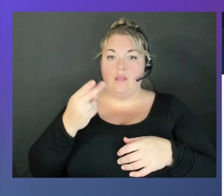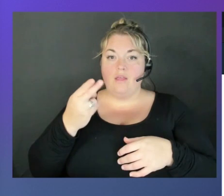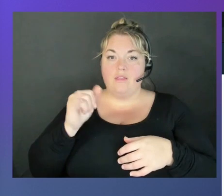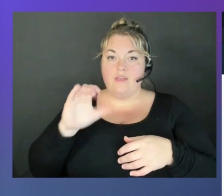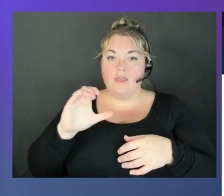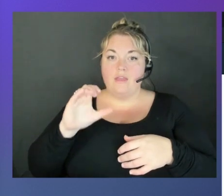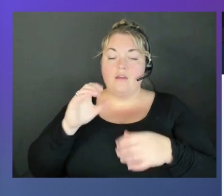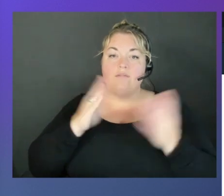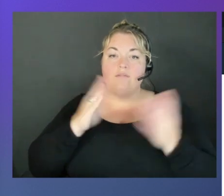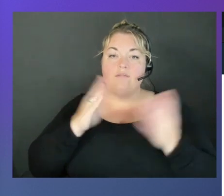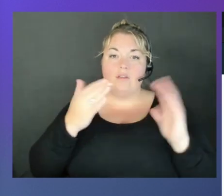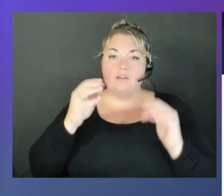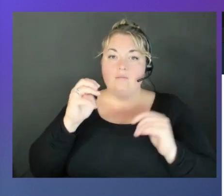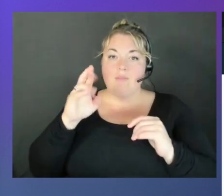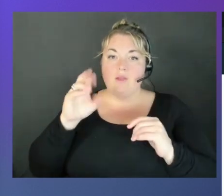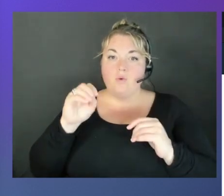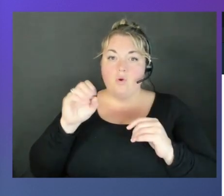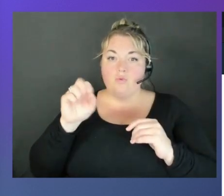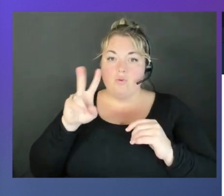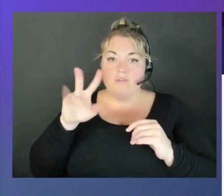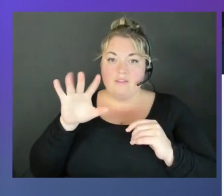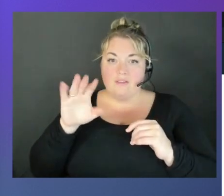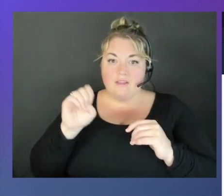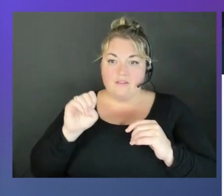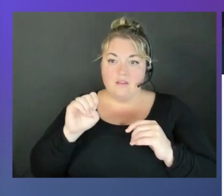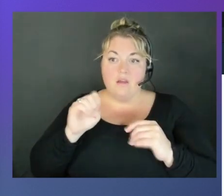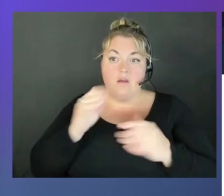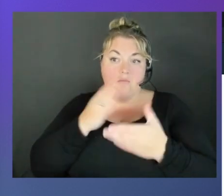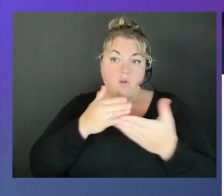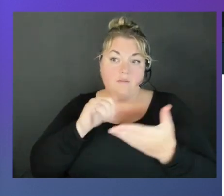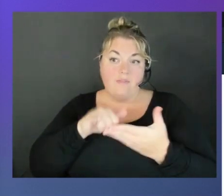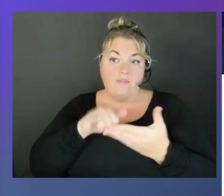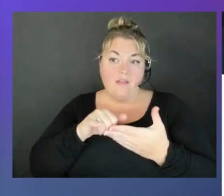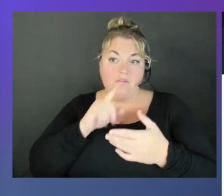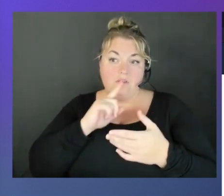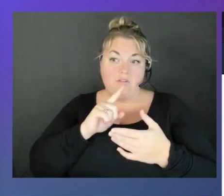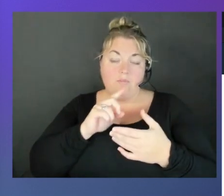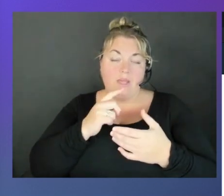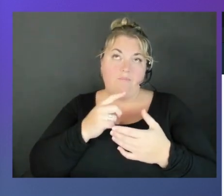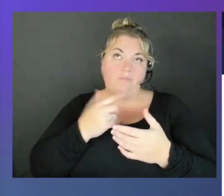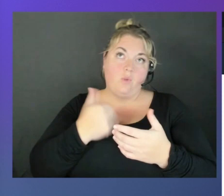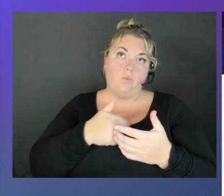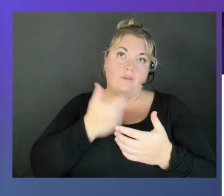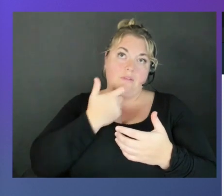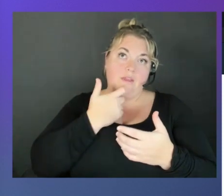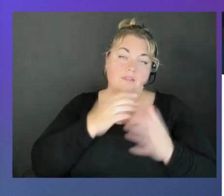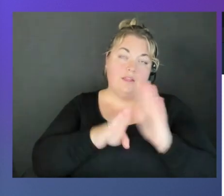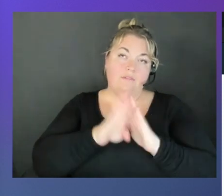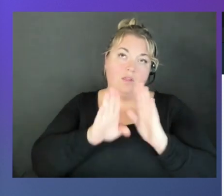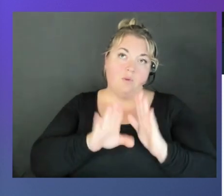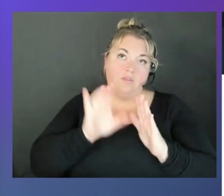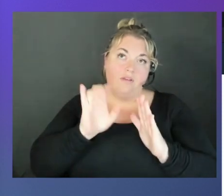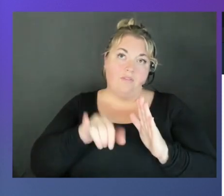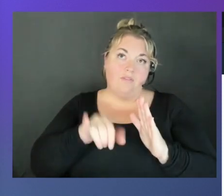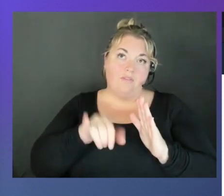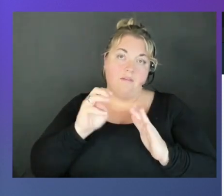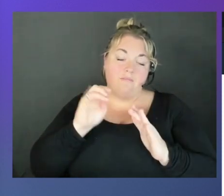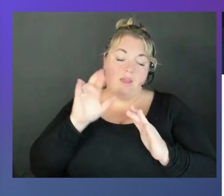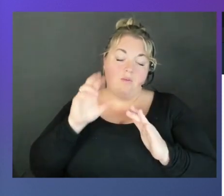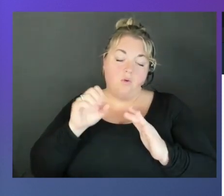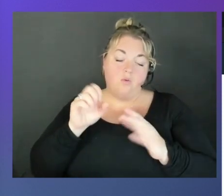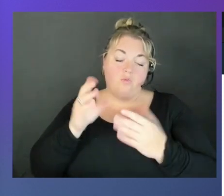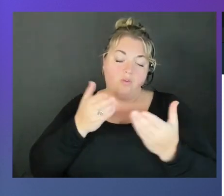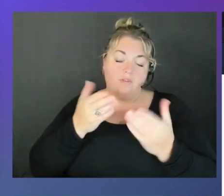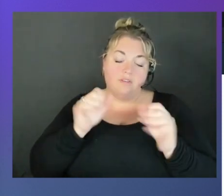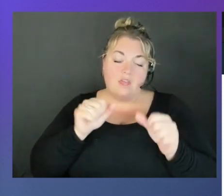obviously part of the microservice architecture is to be, we say, the developers of that microservice can use any language